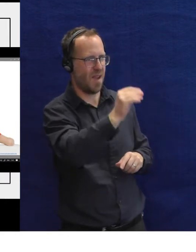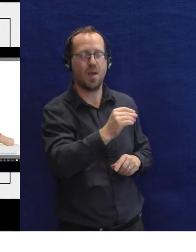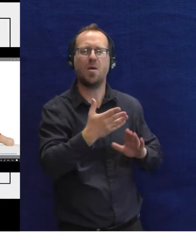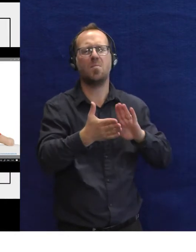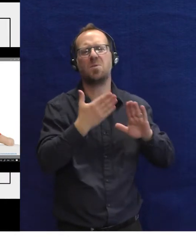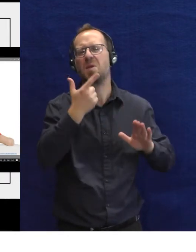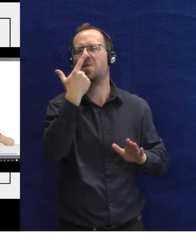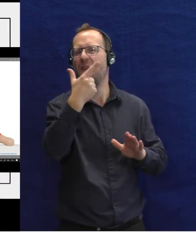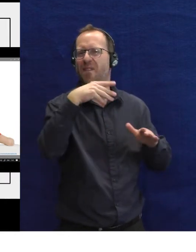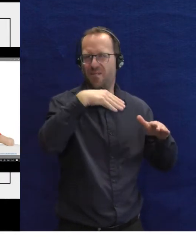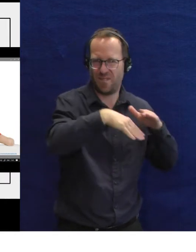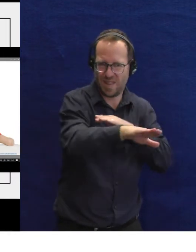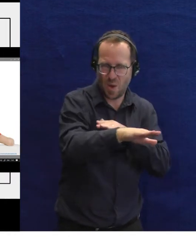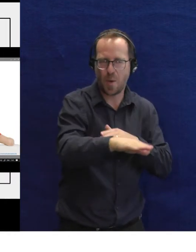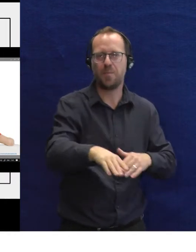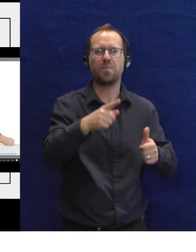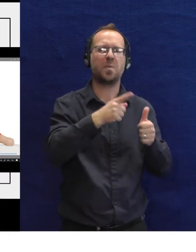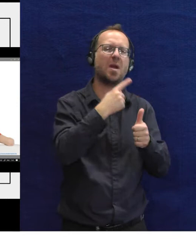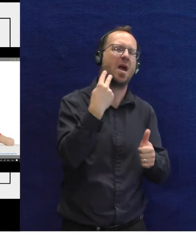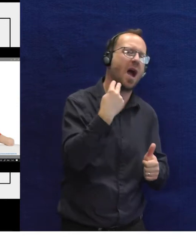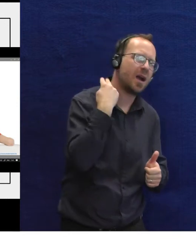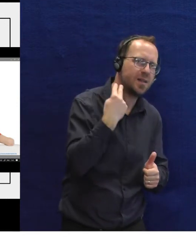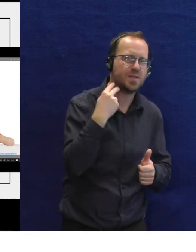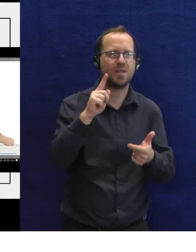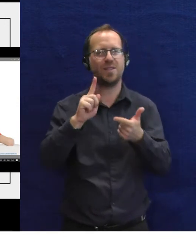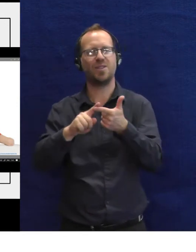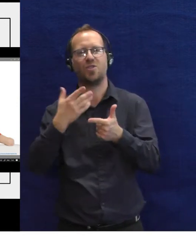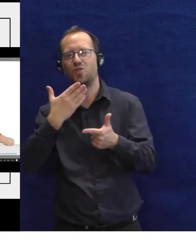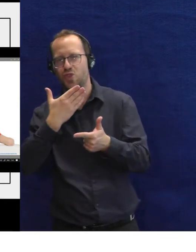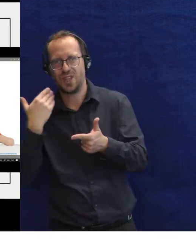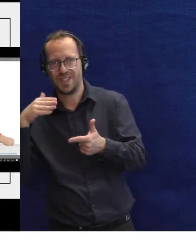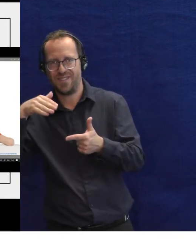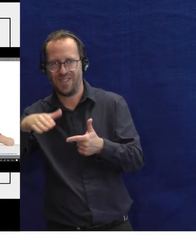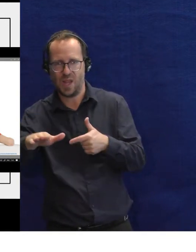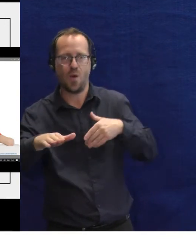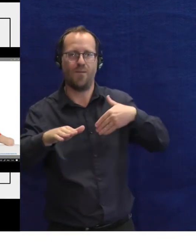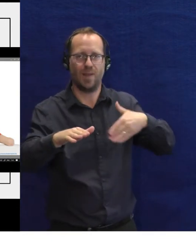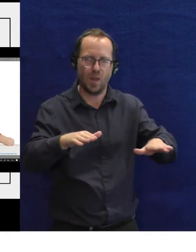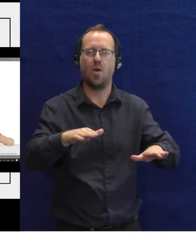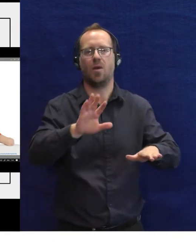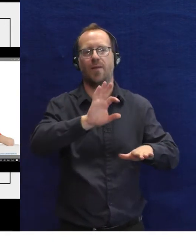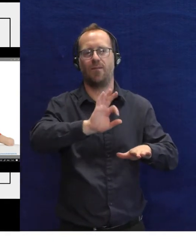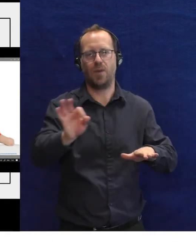in English and then check, then you just give it this parameter and you can better identify it.